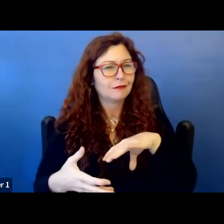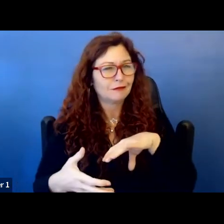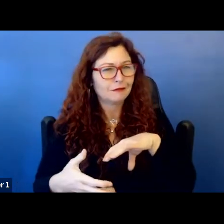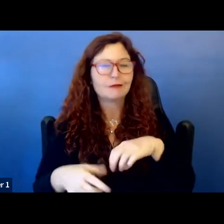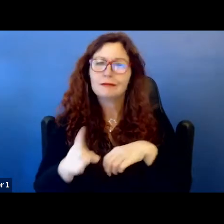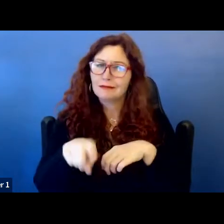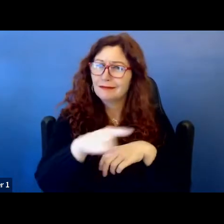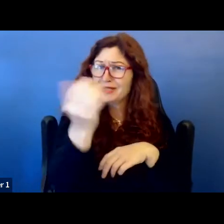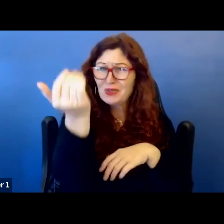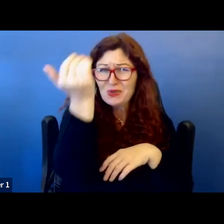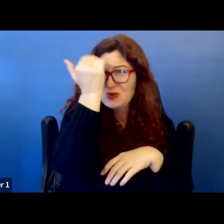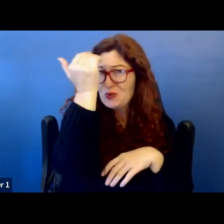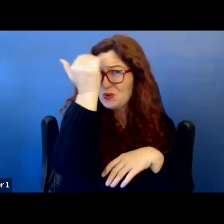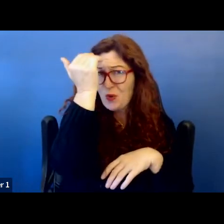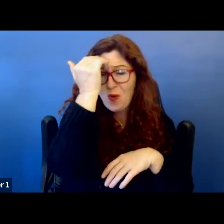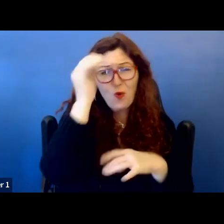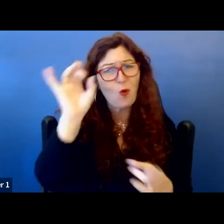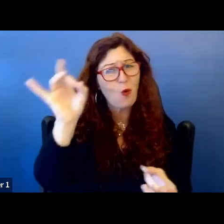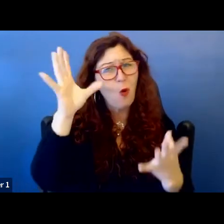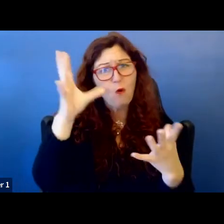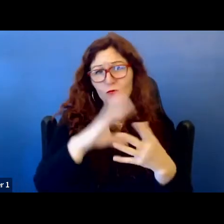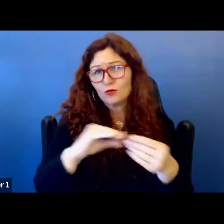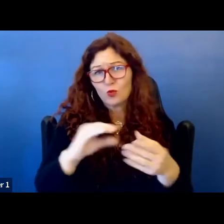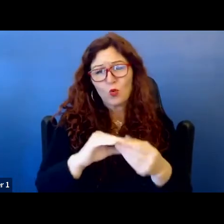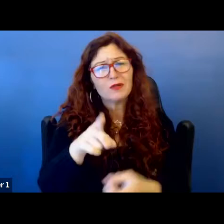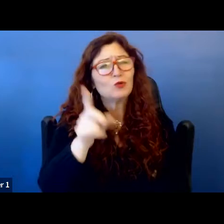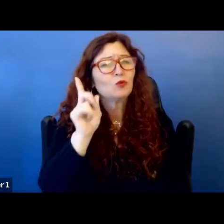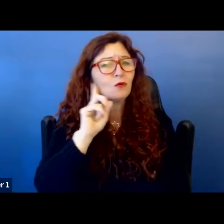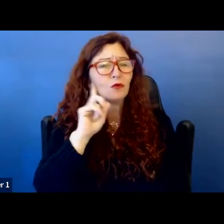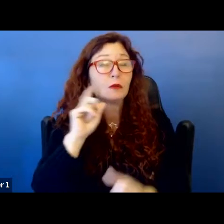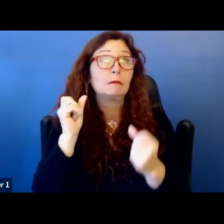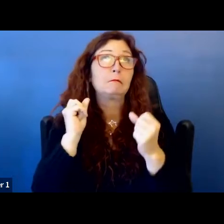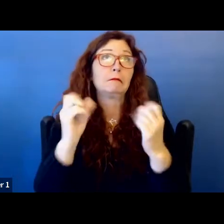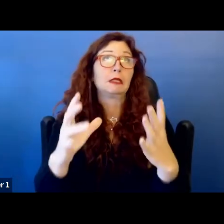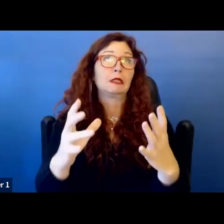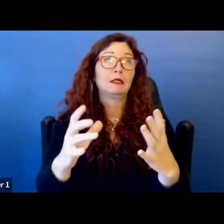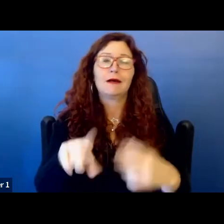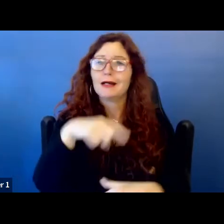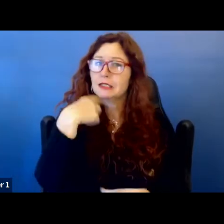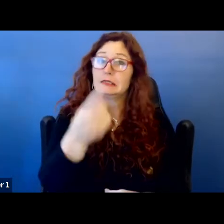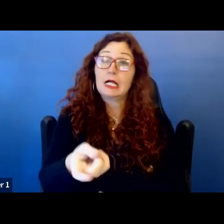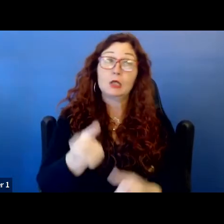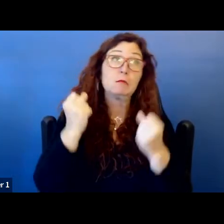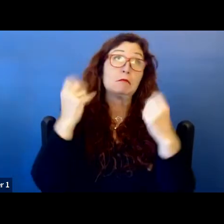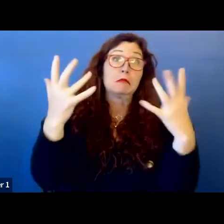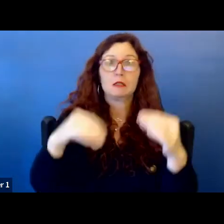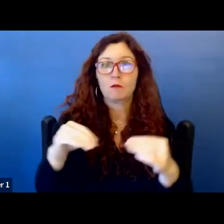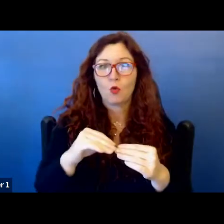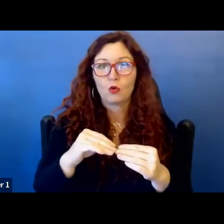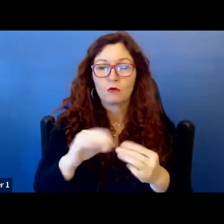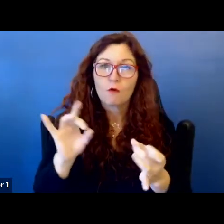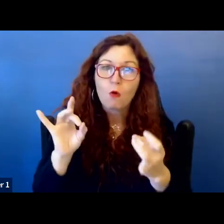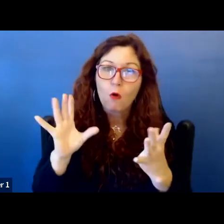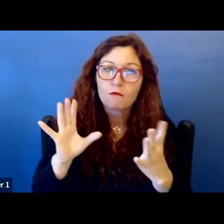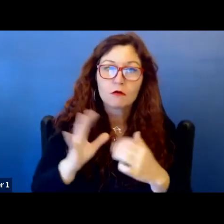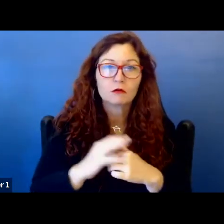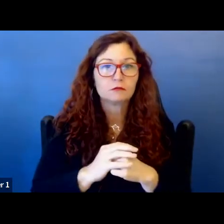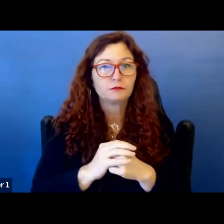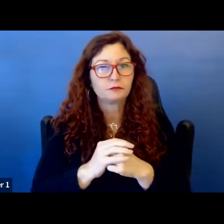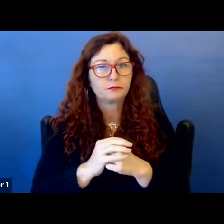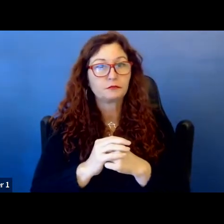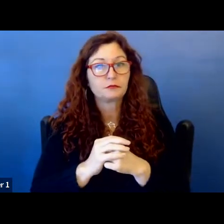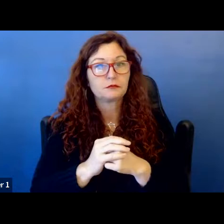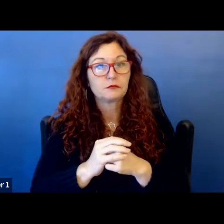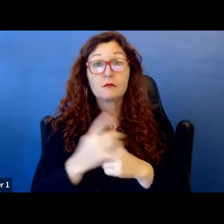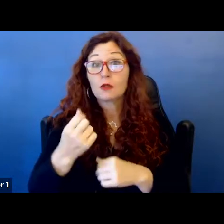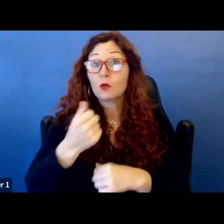stories i can give you a million horror stories right now about things that's going on in the field such as ooty hicks woody